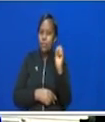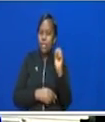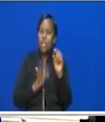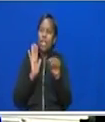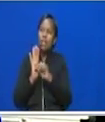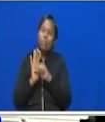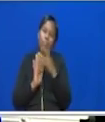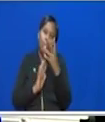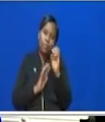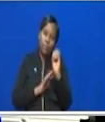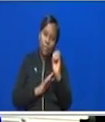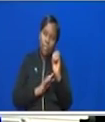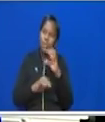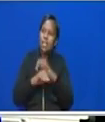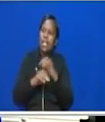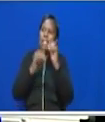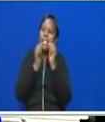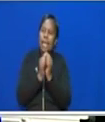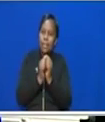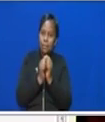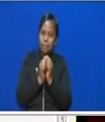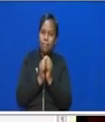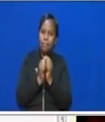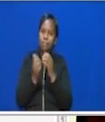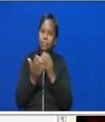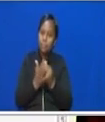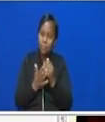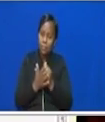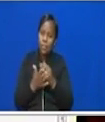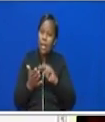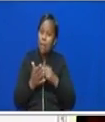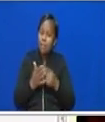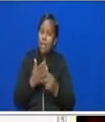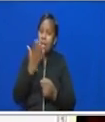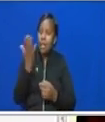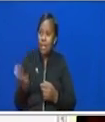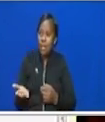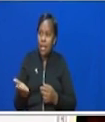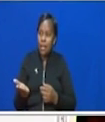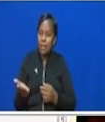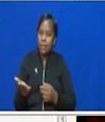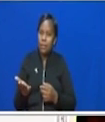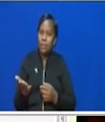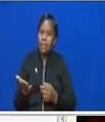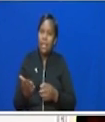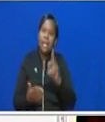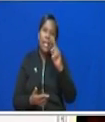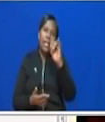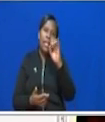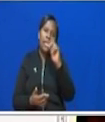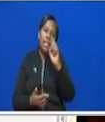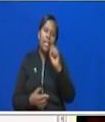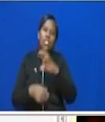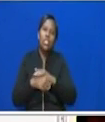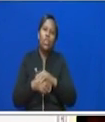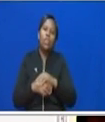the 40 shillings, and we are going to get 10 shillings. So in our case here, Dennis got